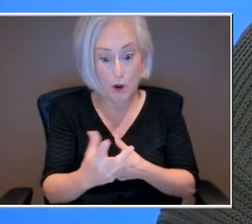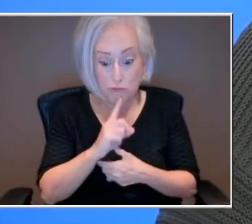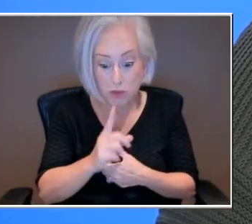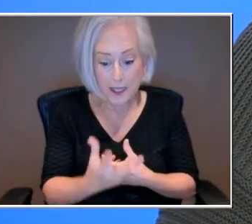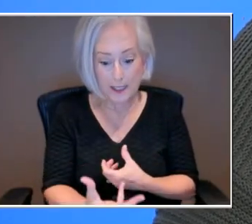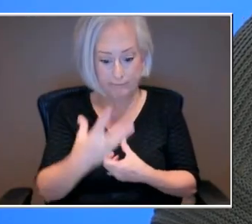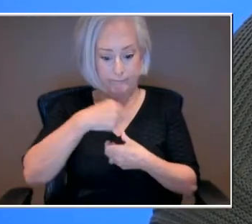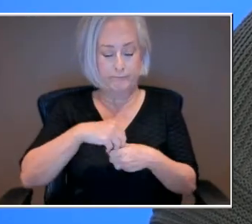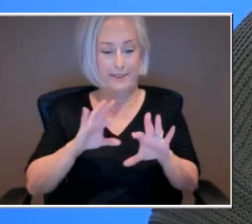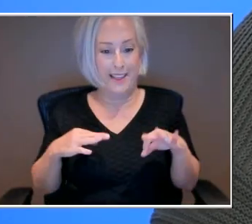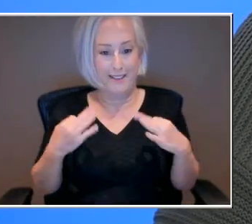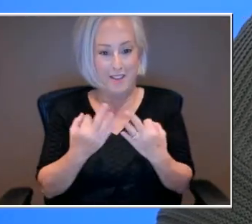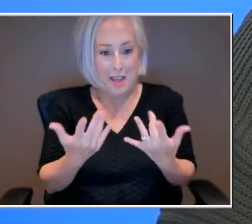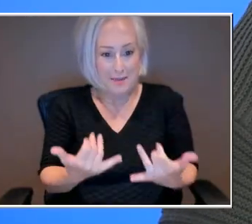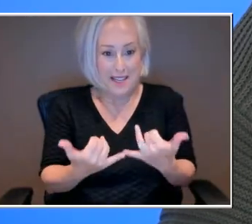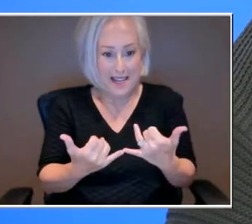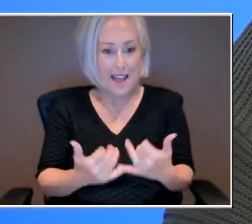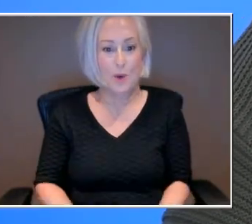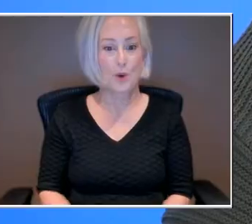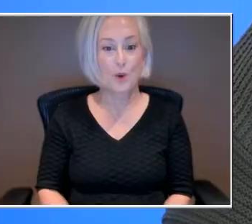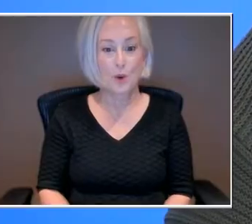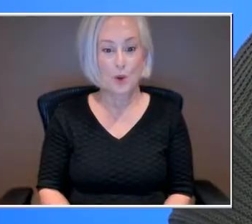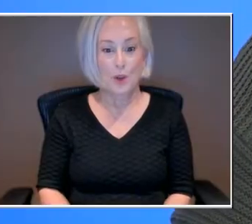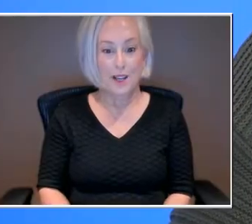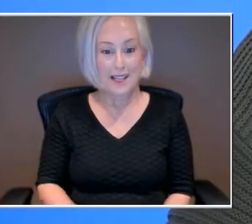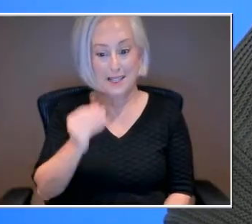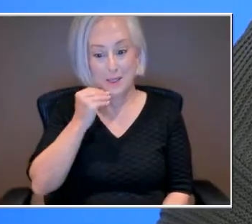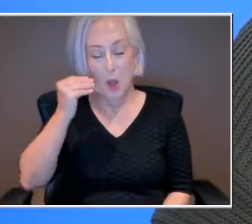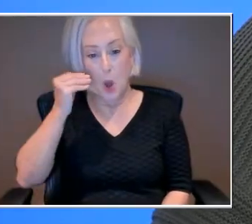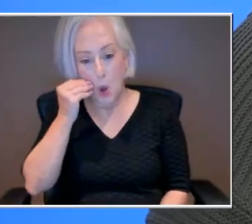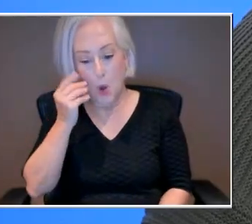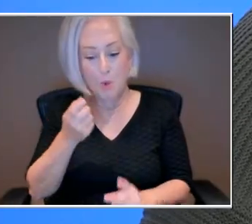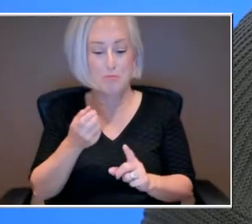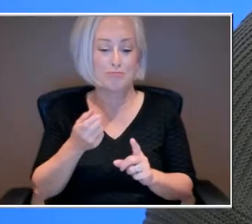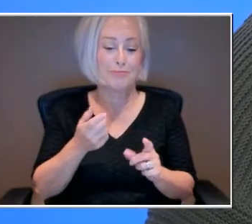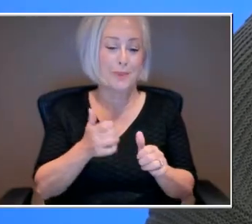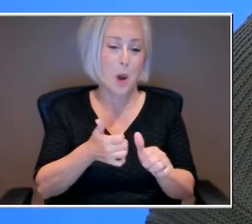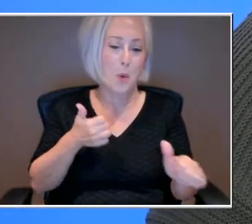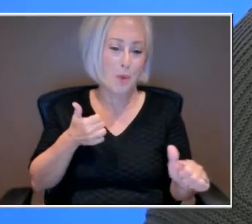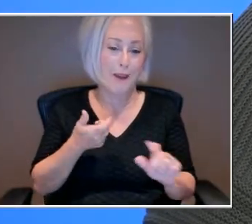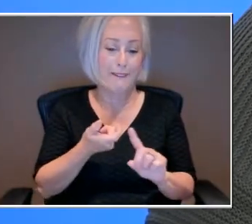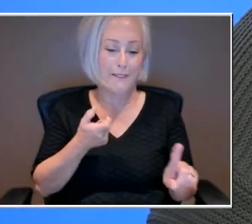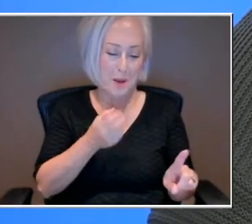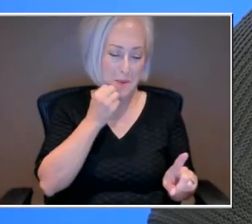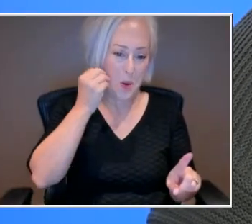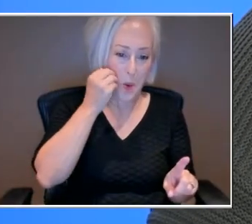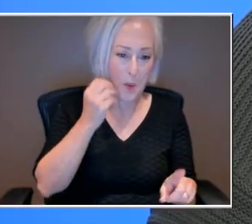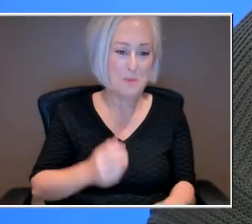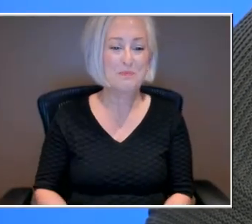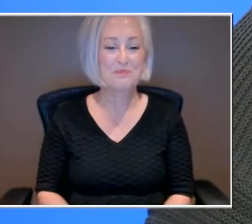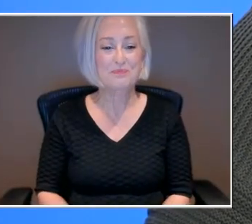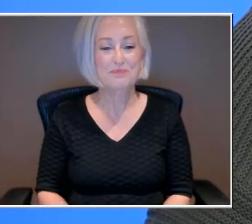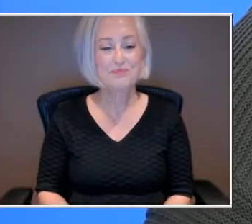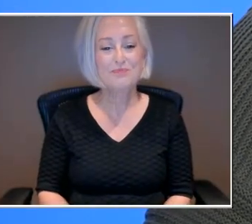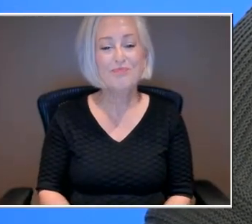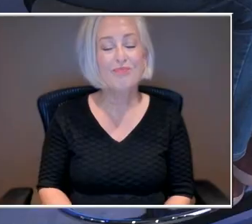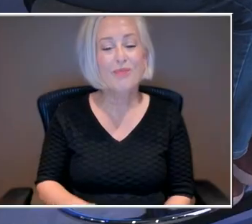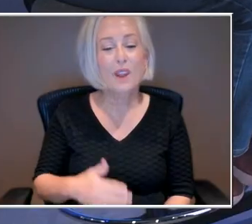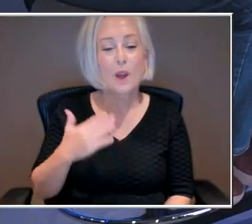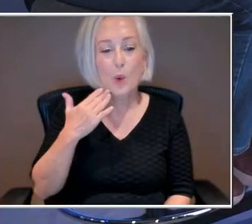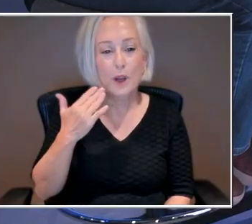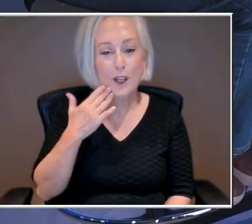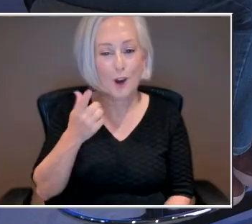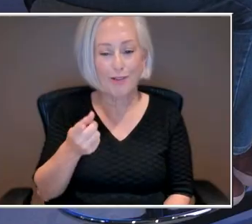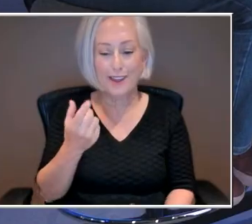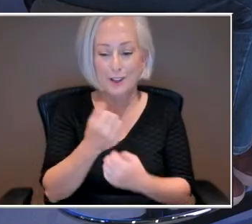family, and it's like a home away from home. Right. Like oddly We enough, don't mind it though because we know that you're saving our lives. You